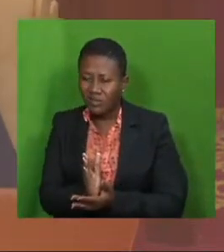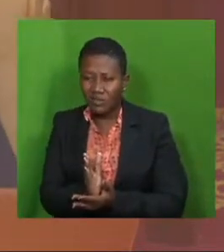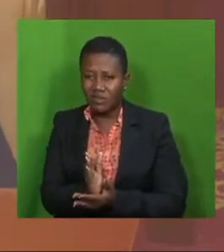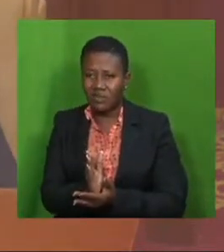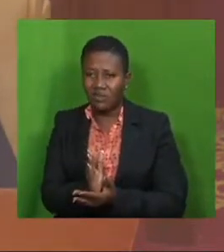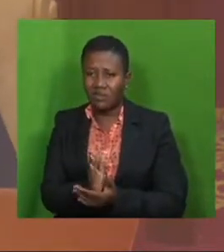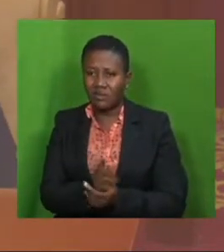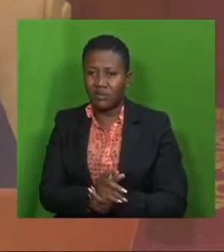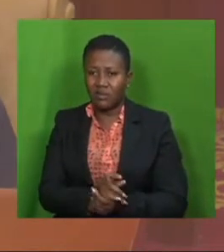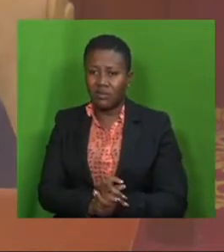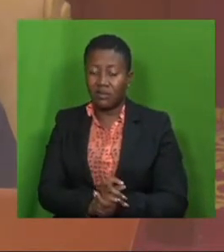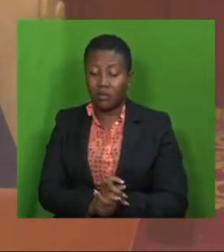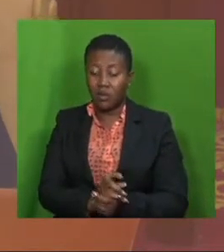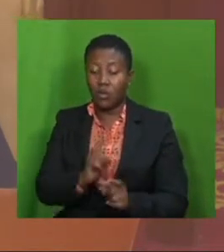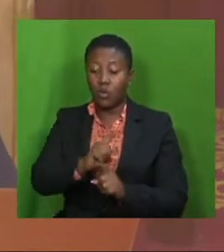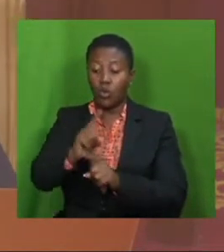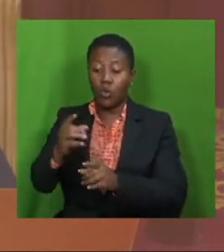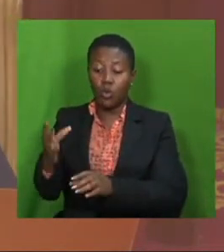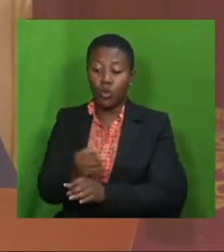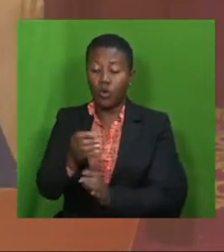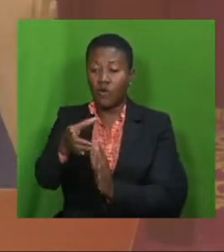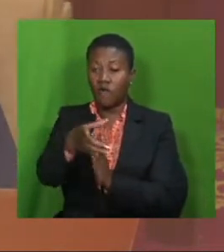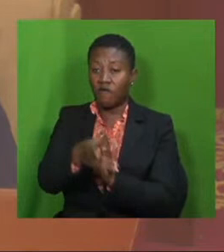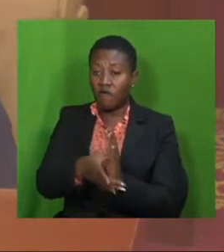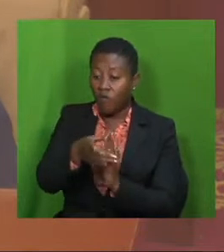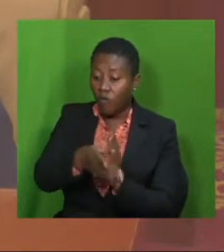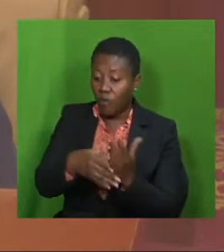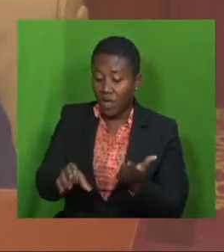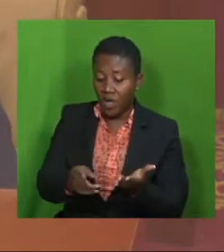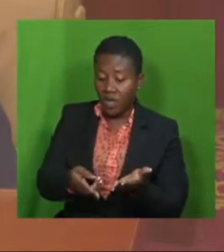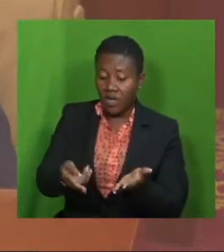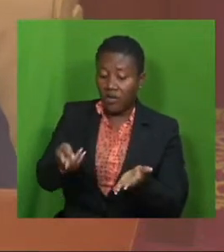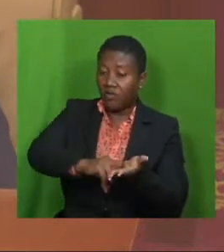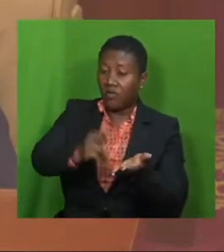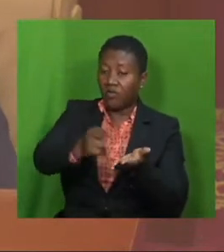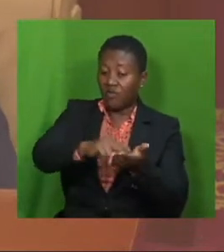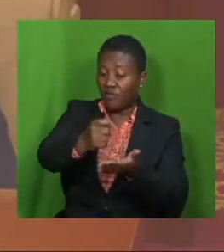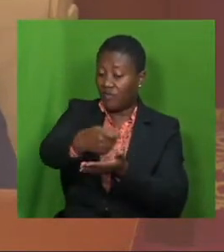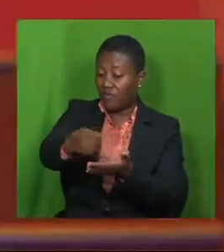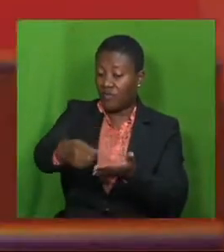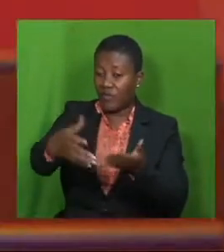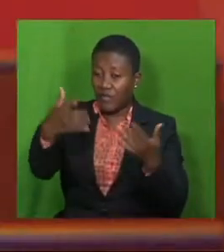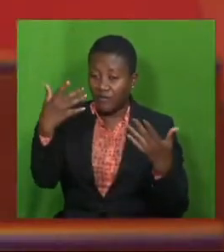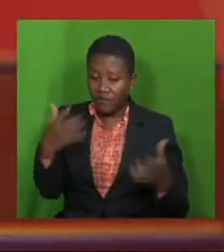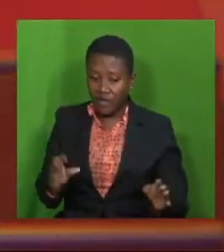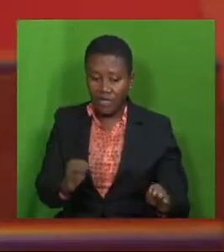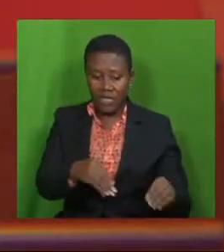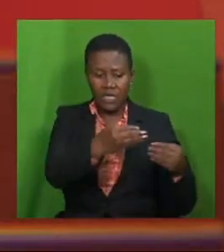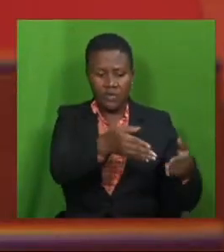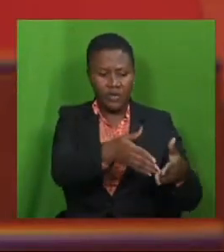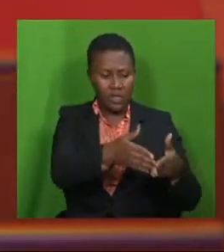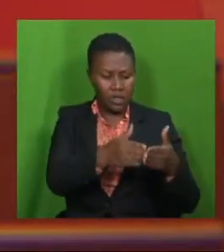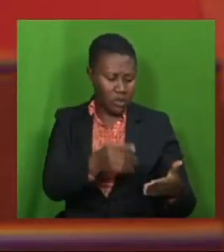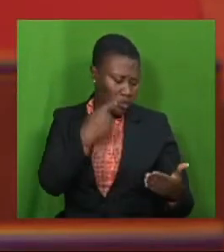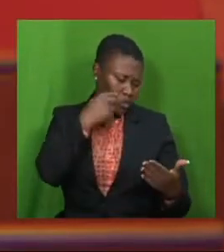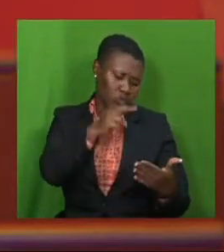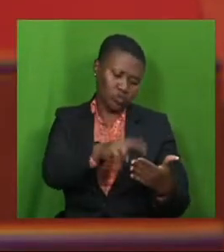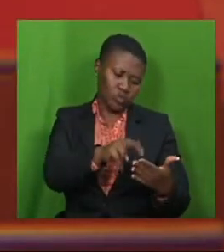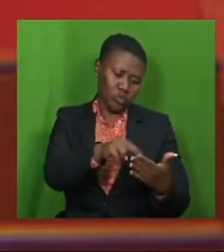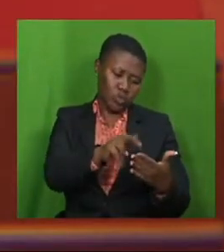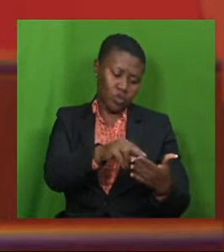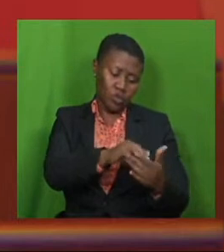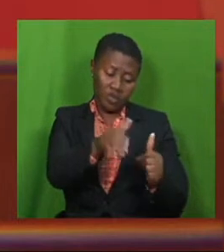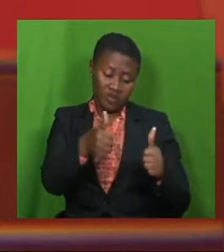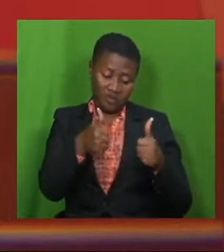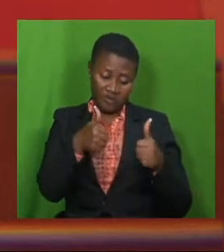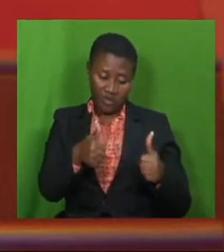Pass them, fill the forms, and send it through your leaders. They will go through it, and when they recommend to me, most of the time, I may